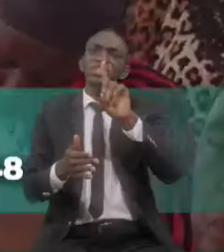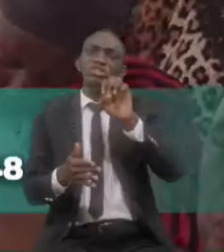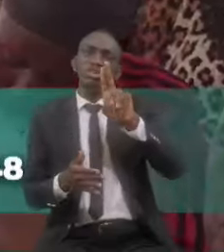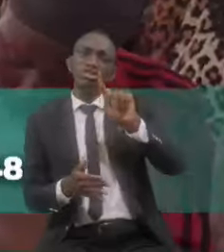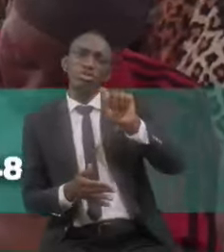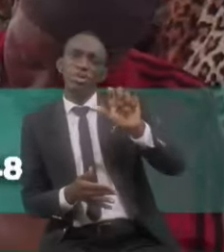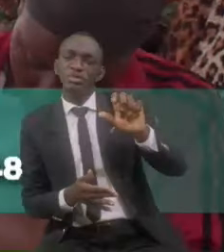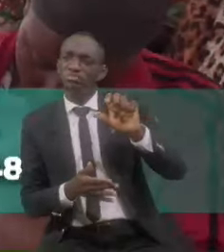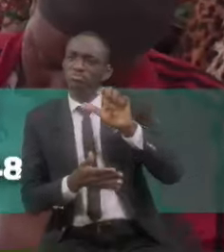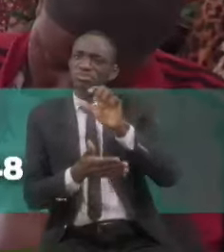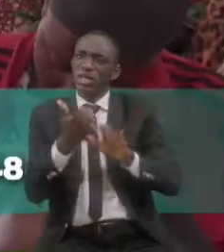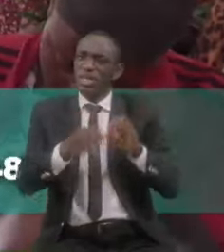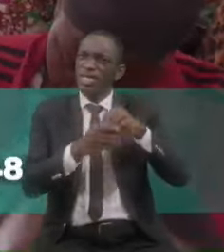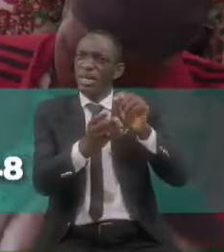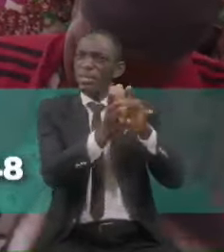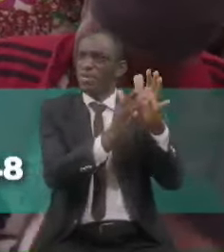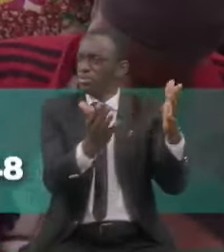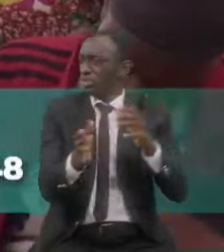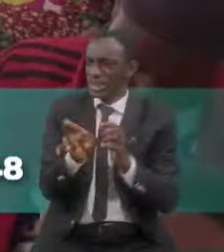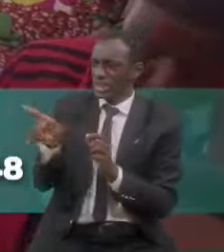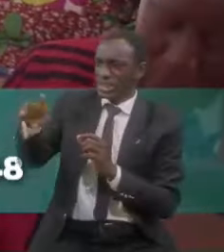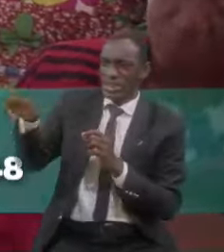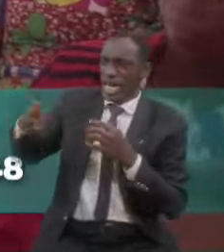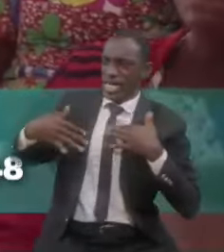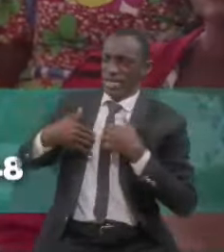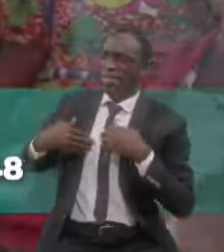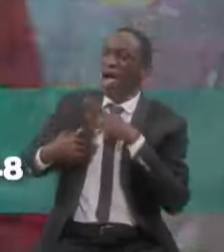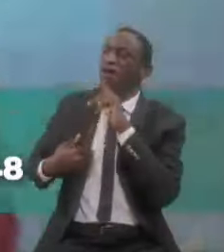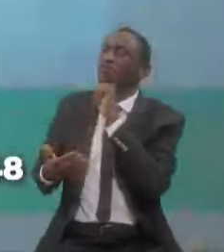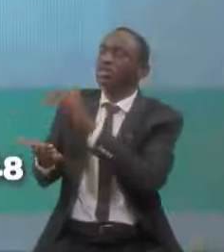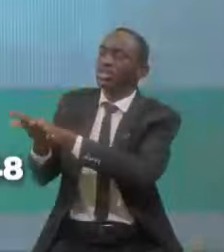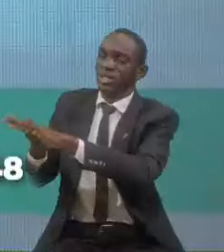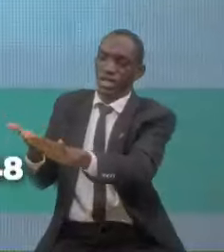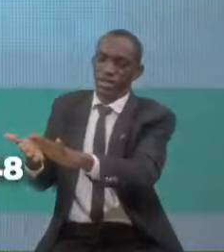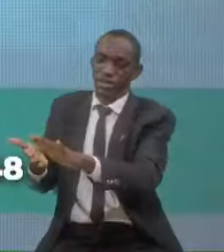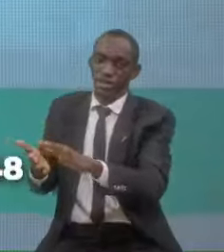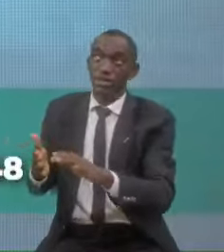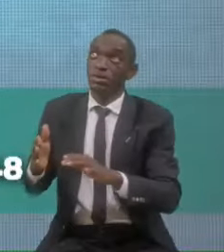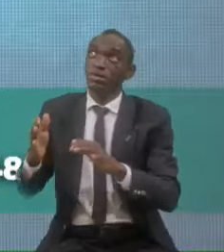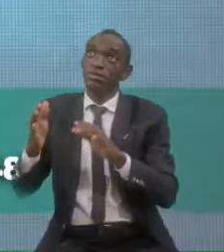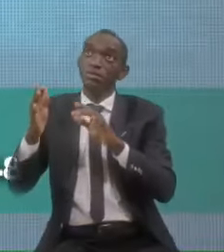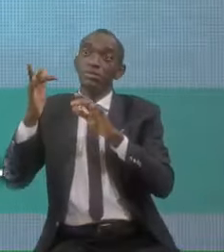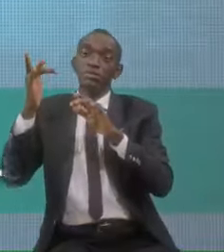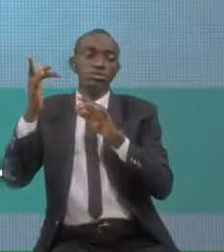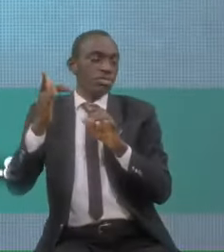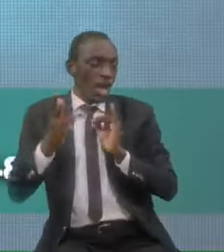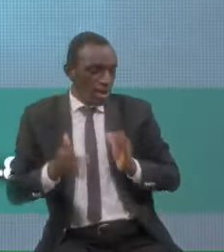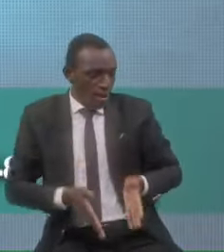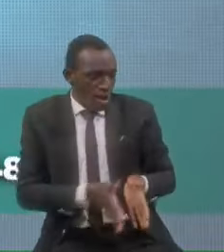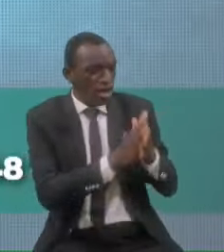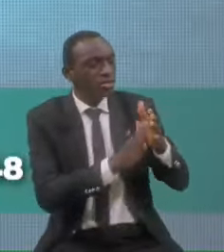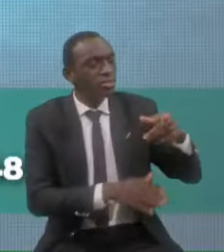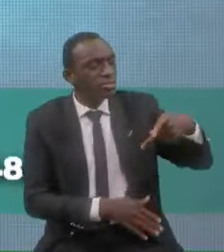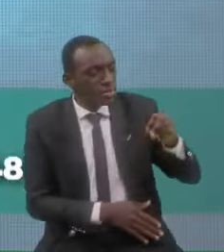are unclean animals. Peter, do you know the interpretation of the